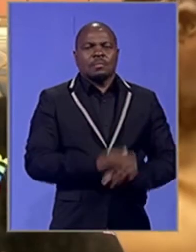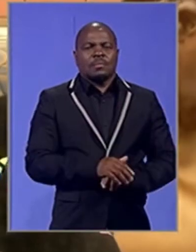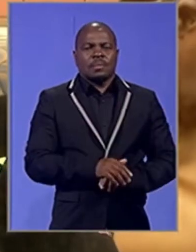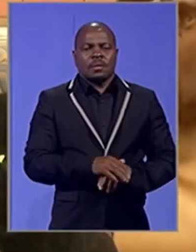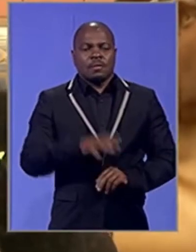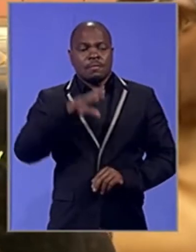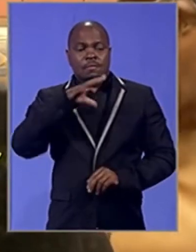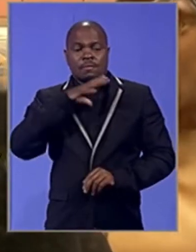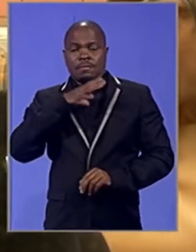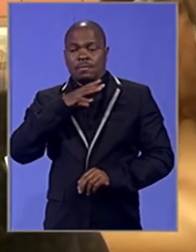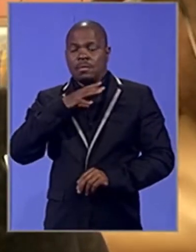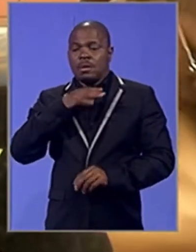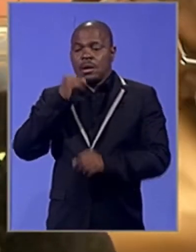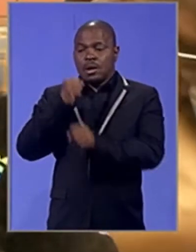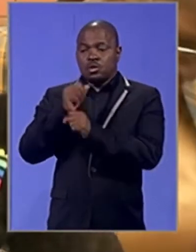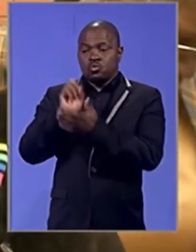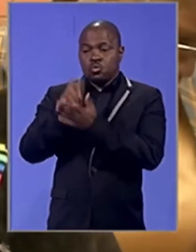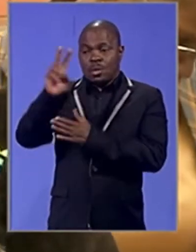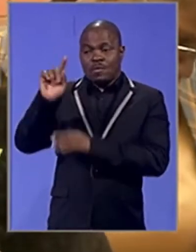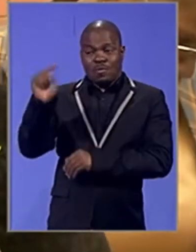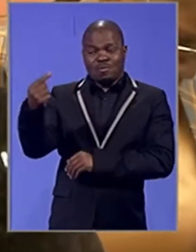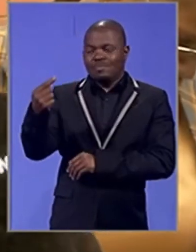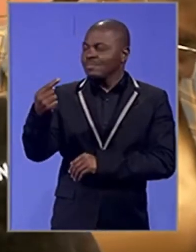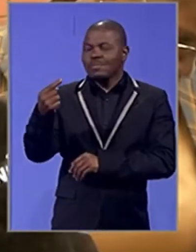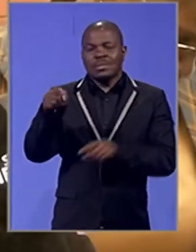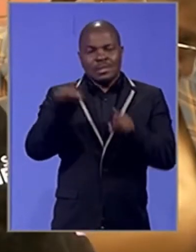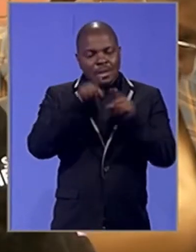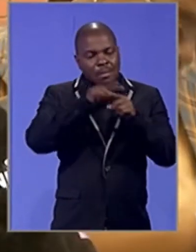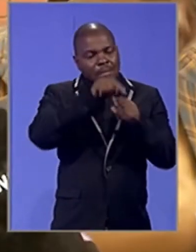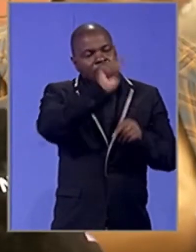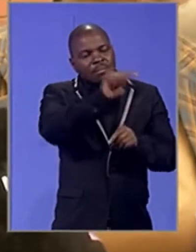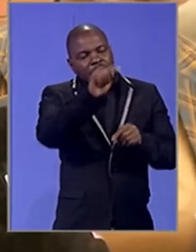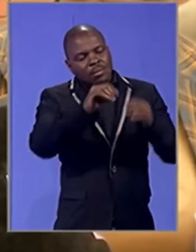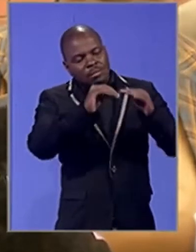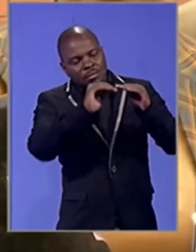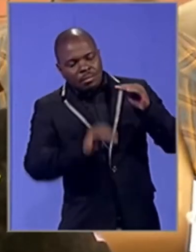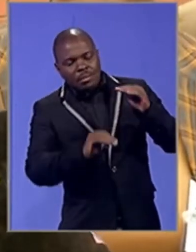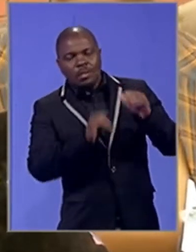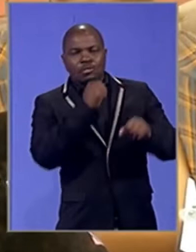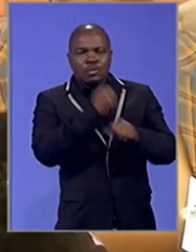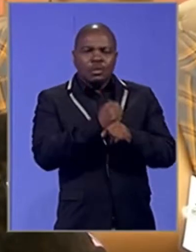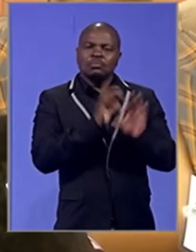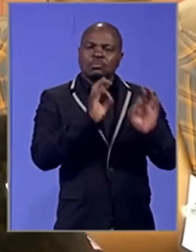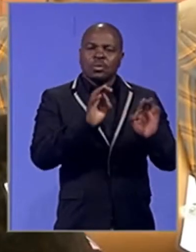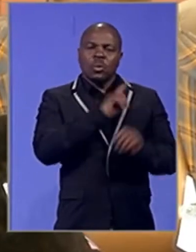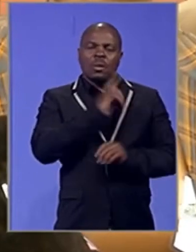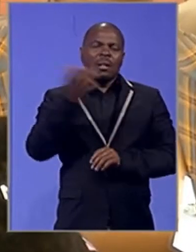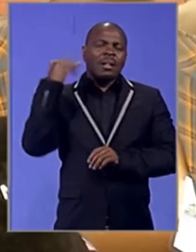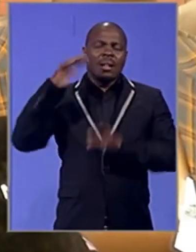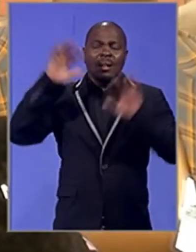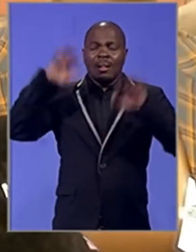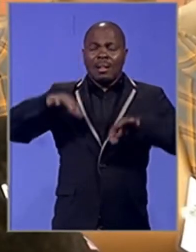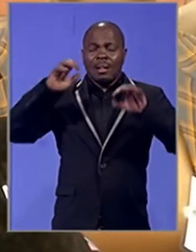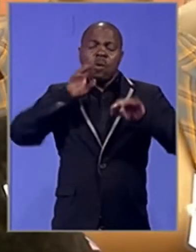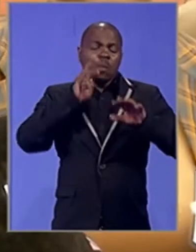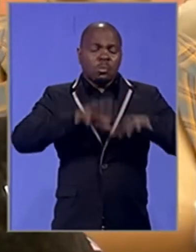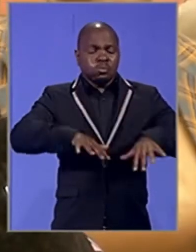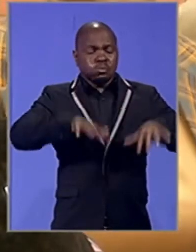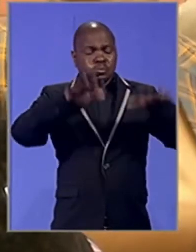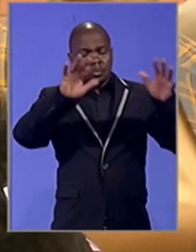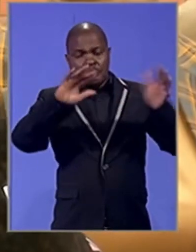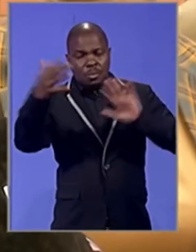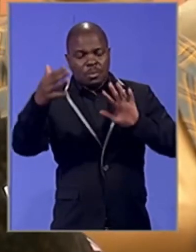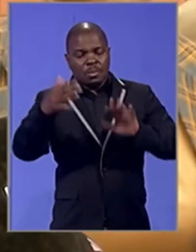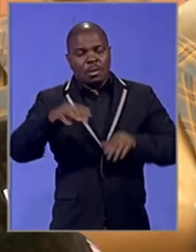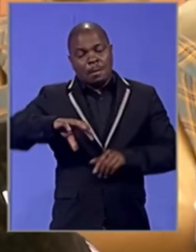the grade 12s, but for the internal grades, that since the floods, the province has done